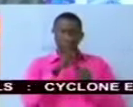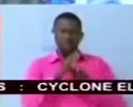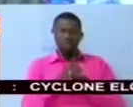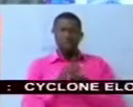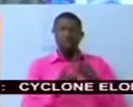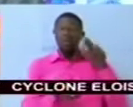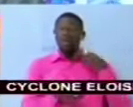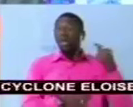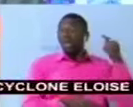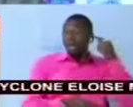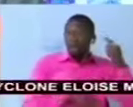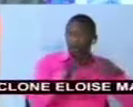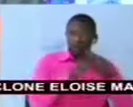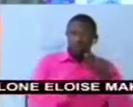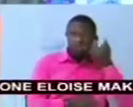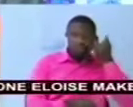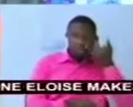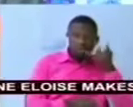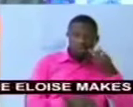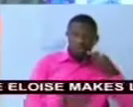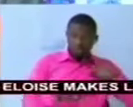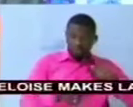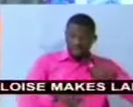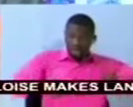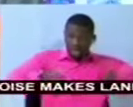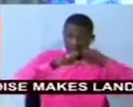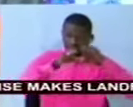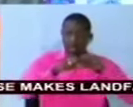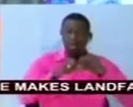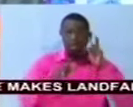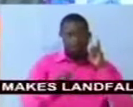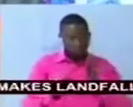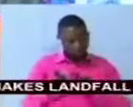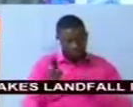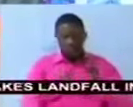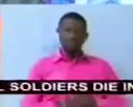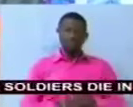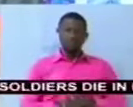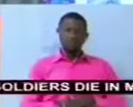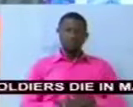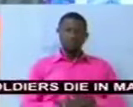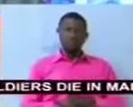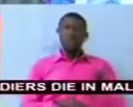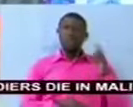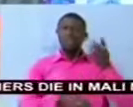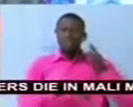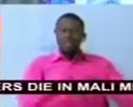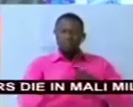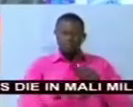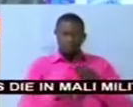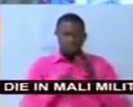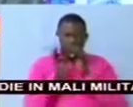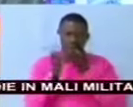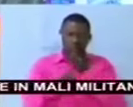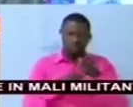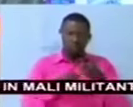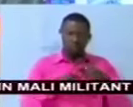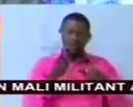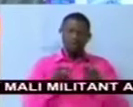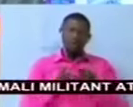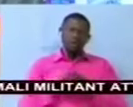heard about this. Wala ma gis ko. Oh, I saw it. At what stage did you say this to them? Ban jamono nga len wax li kaddu